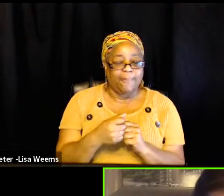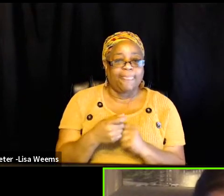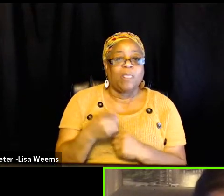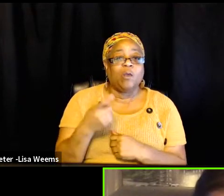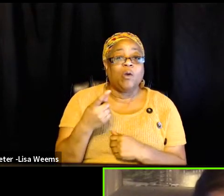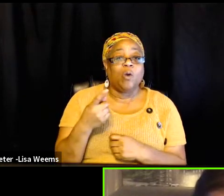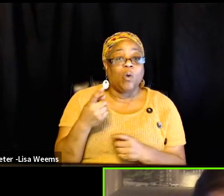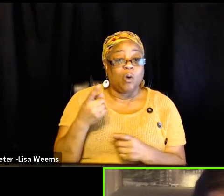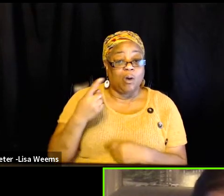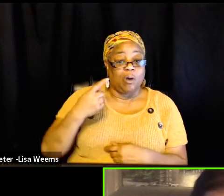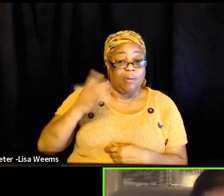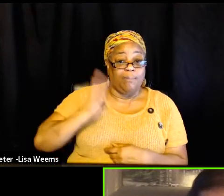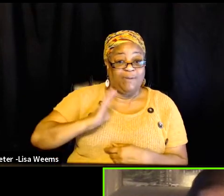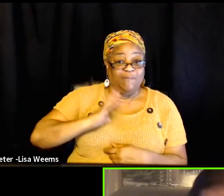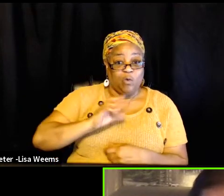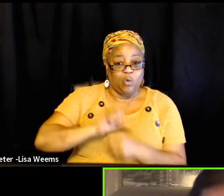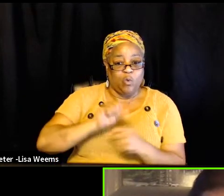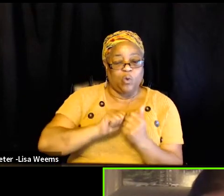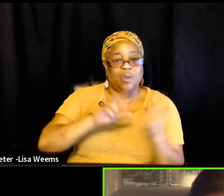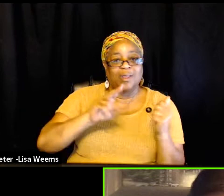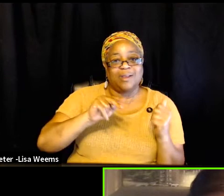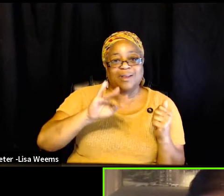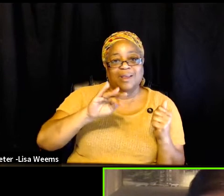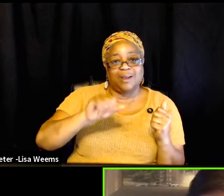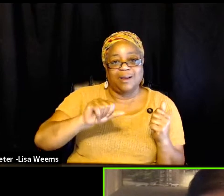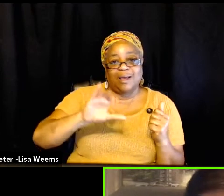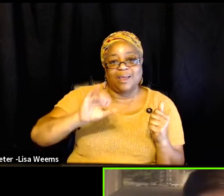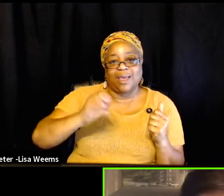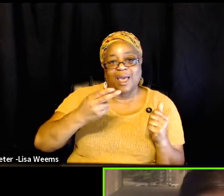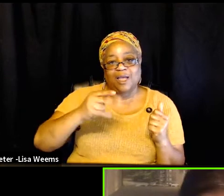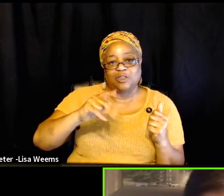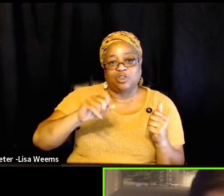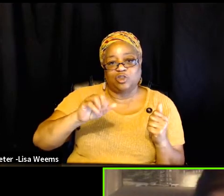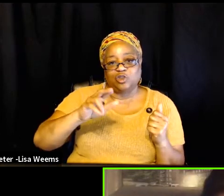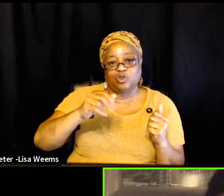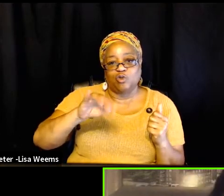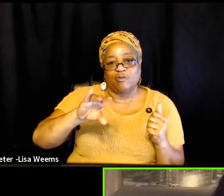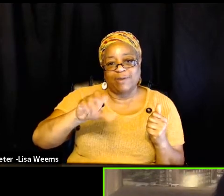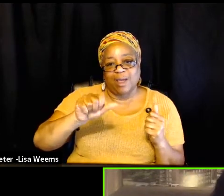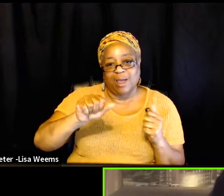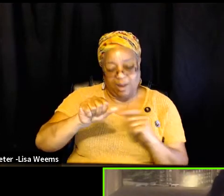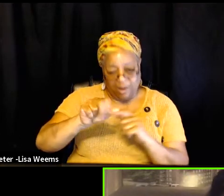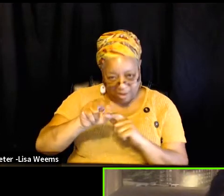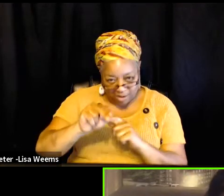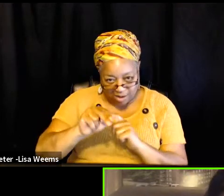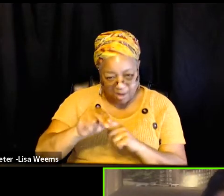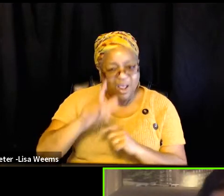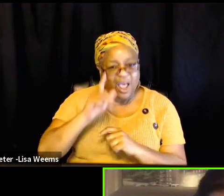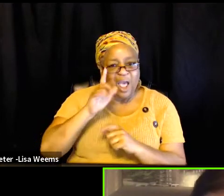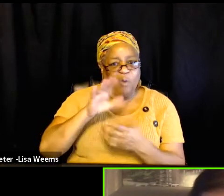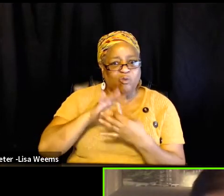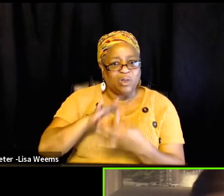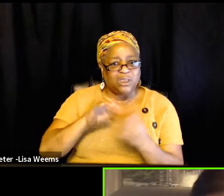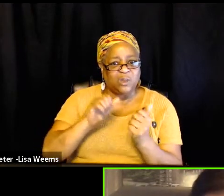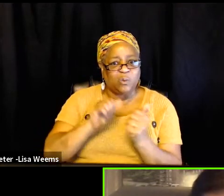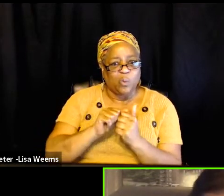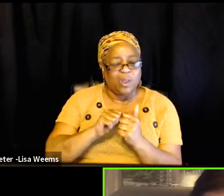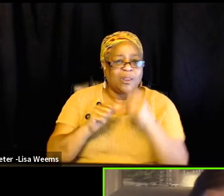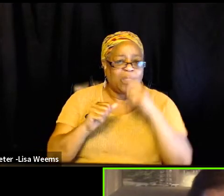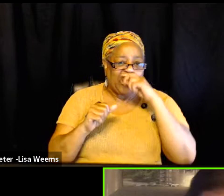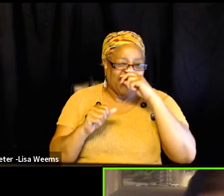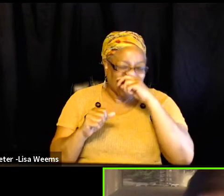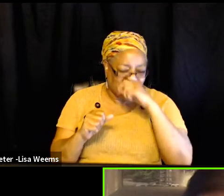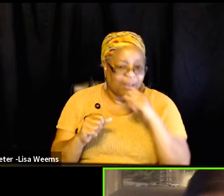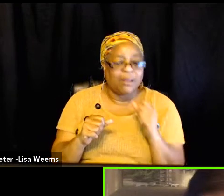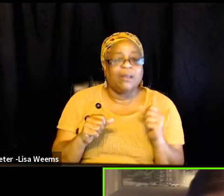Kachadorian, our primary collaborations were with the facilities and sometimes security department, because Nina was so interested in the concept